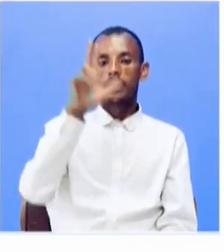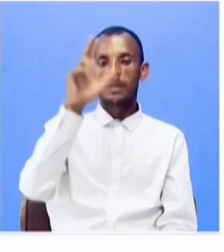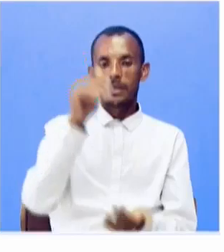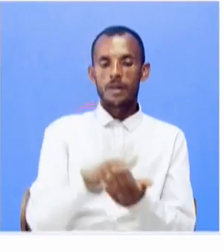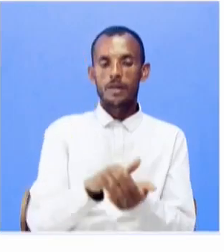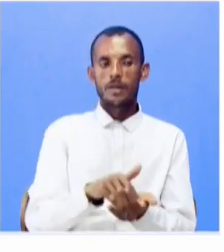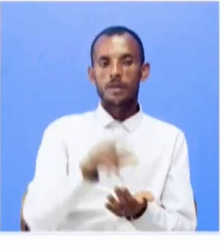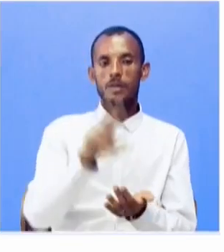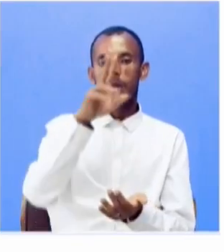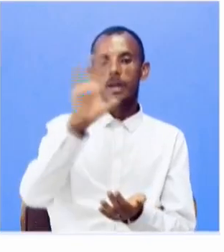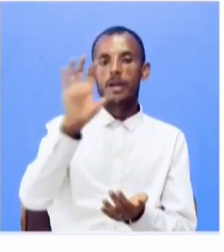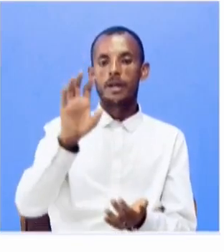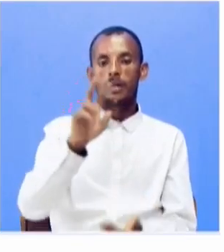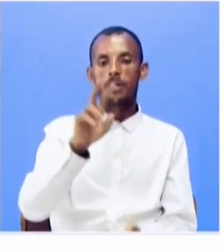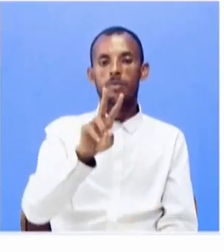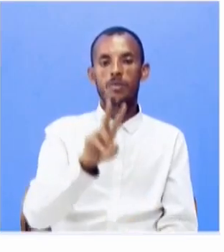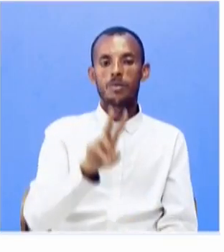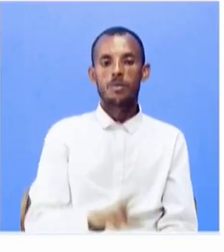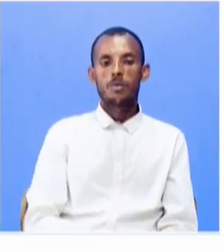3,200 to